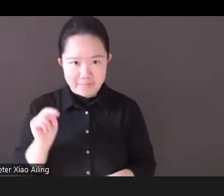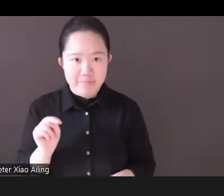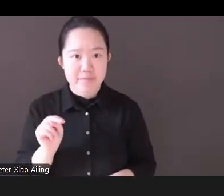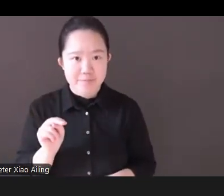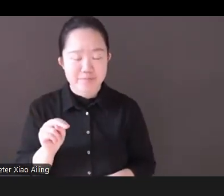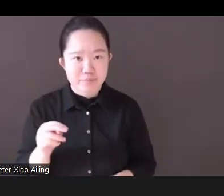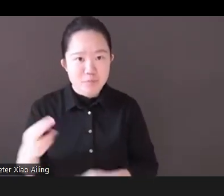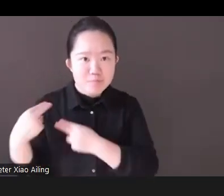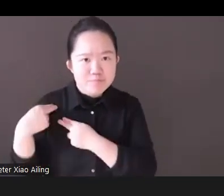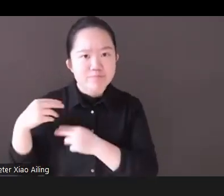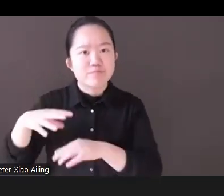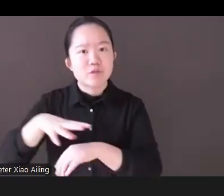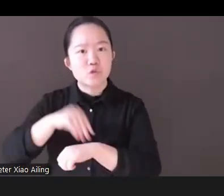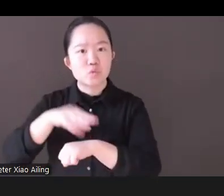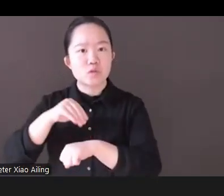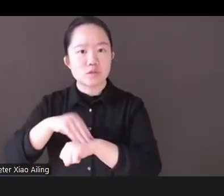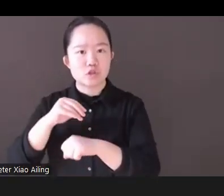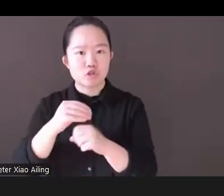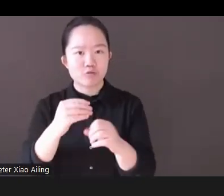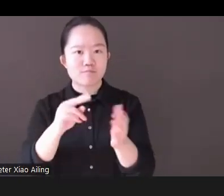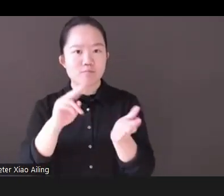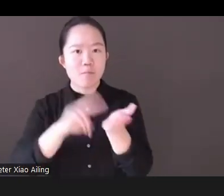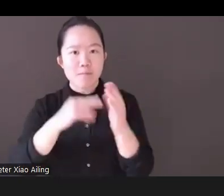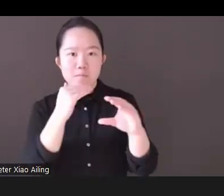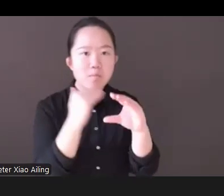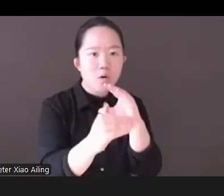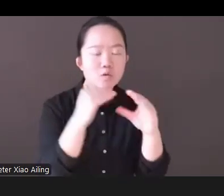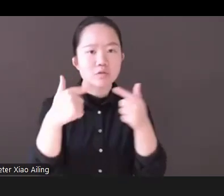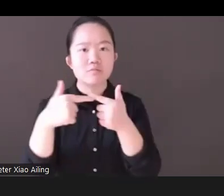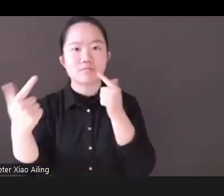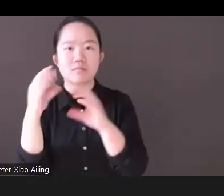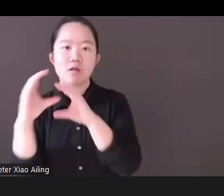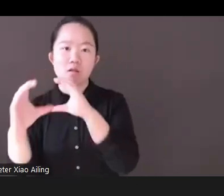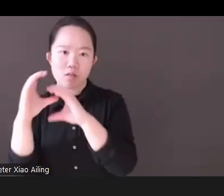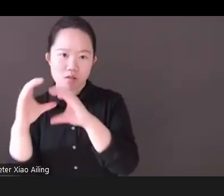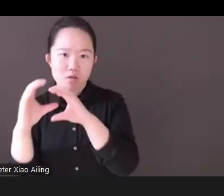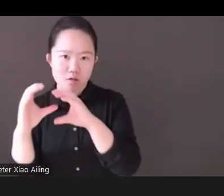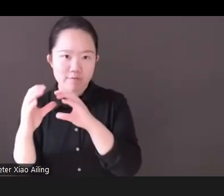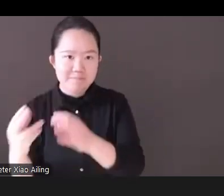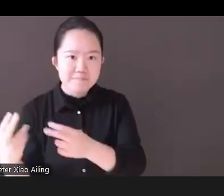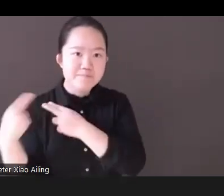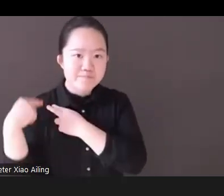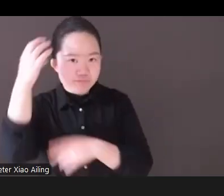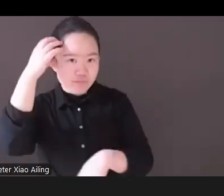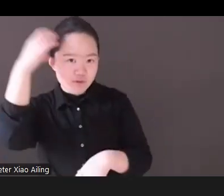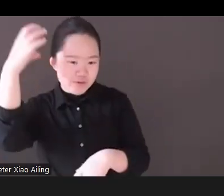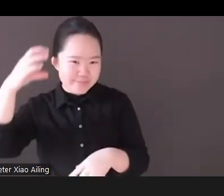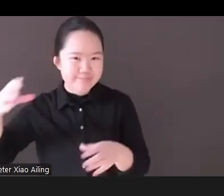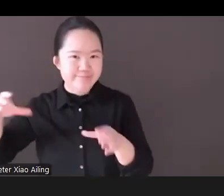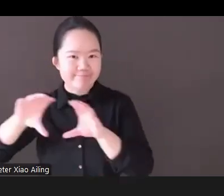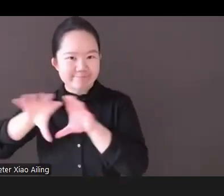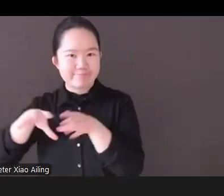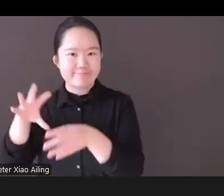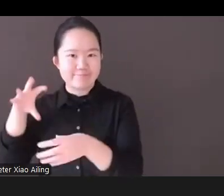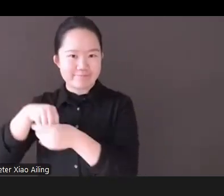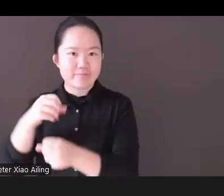Accessibility Act. We also supervise the monitoring of all services under the Act,